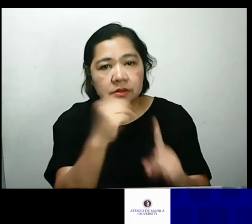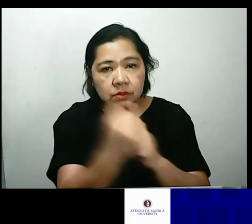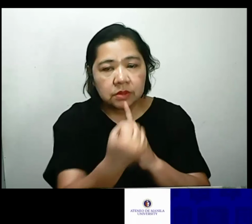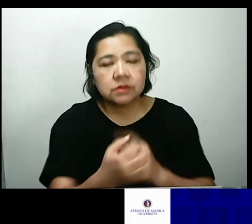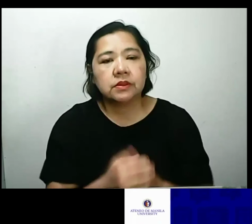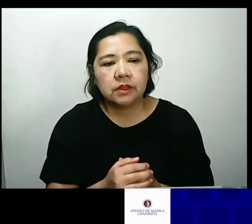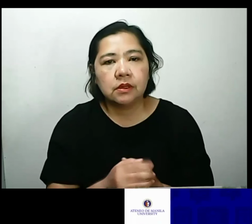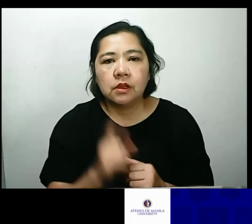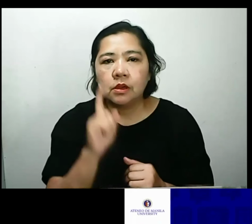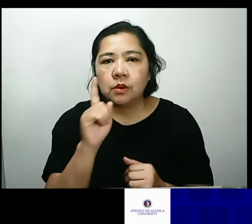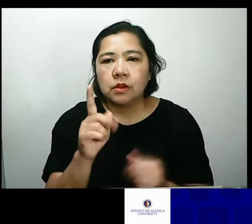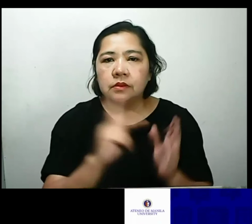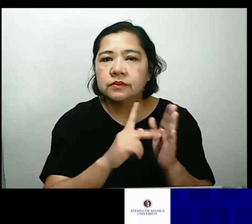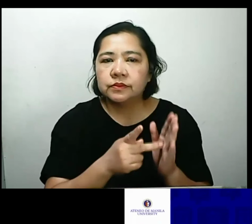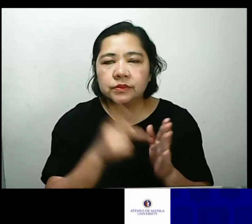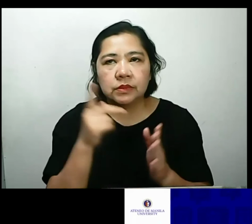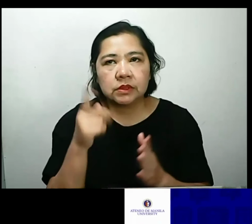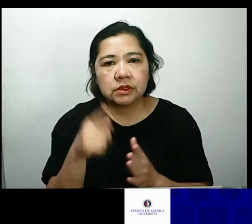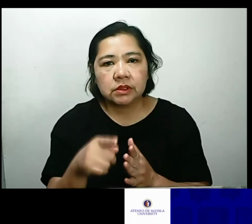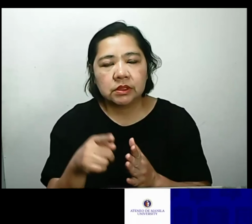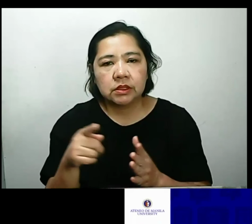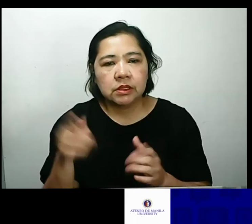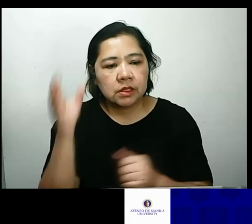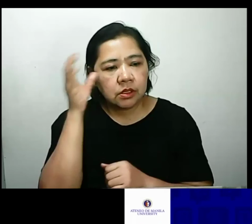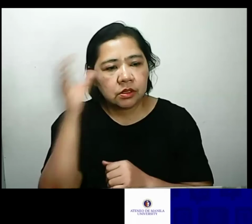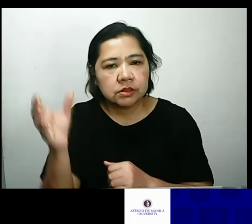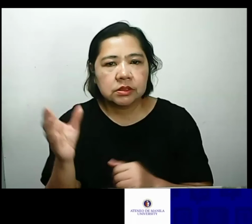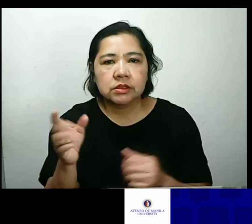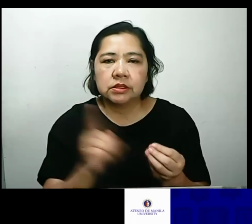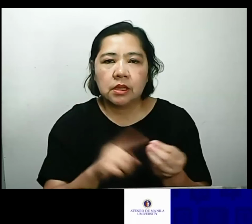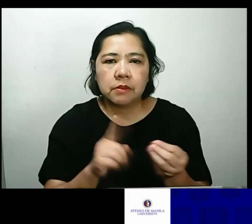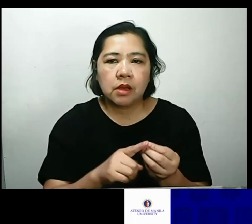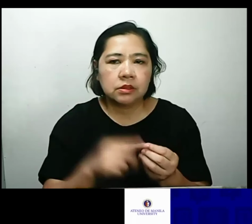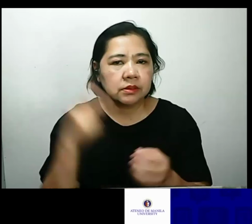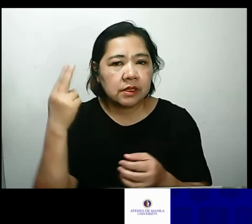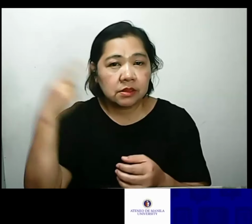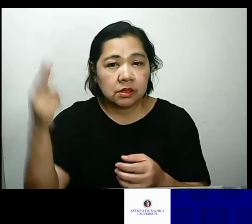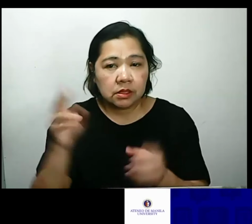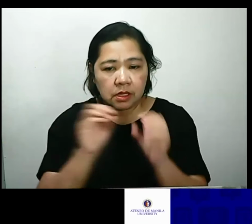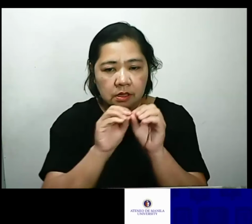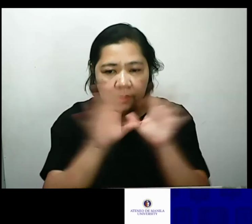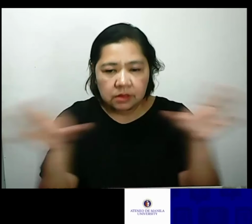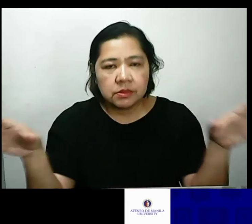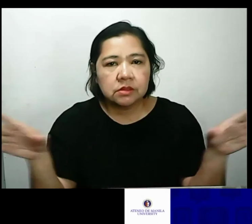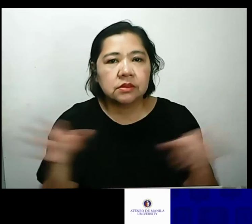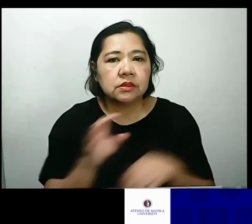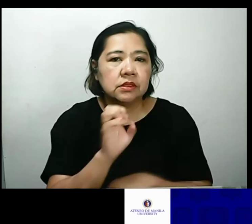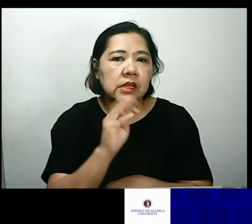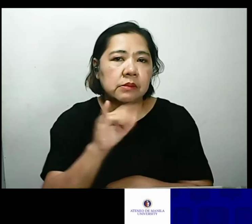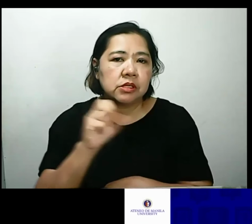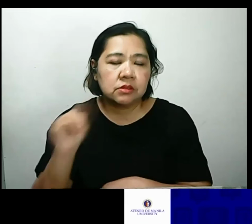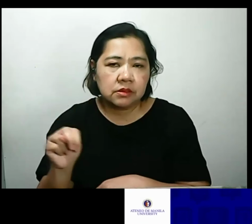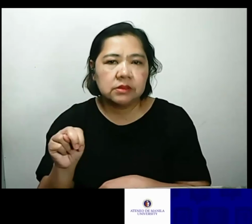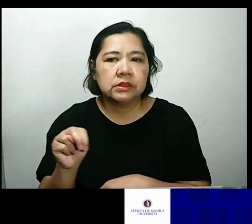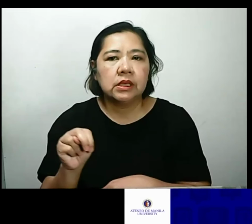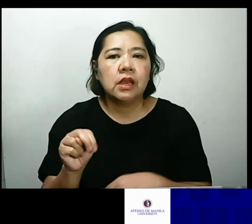one of the key concepts there is also looking at the historical emissions and was actually emitted more before. And